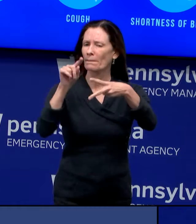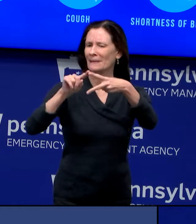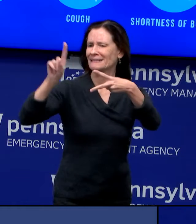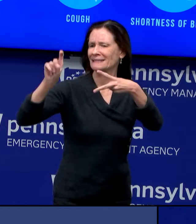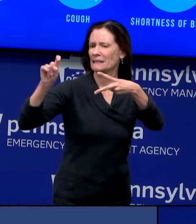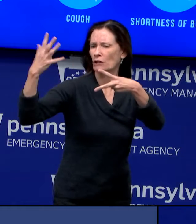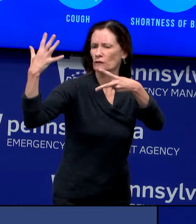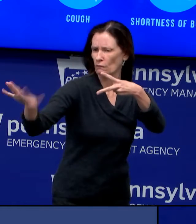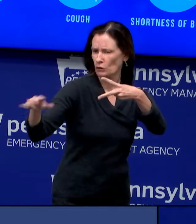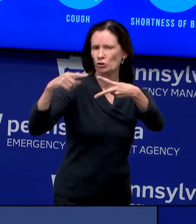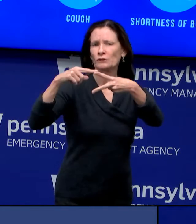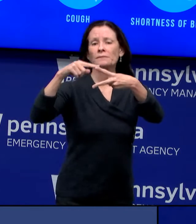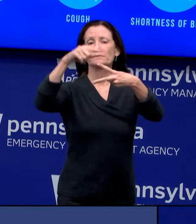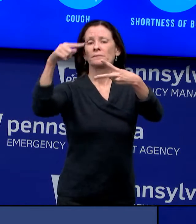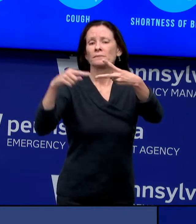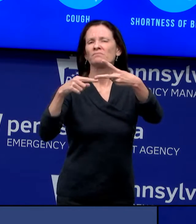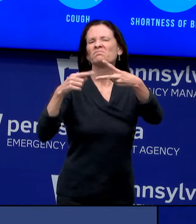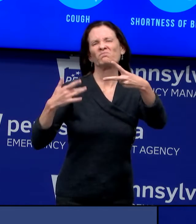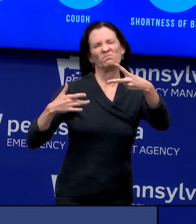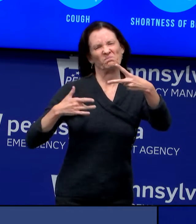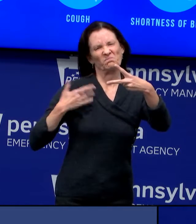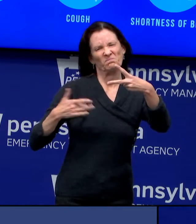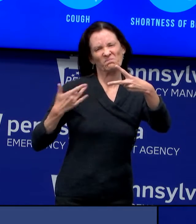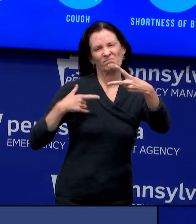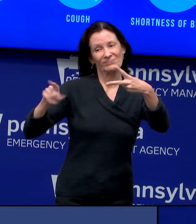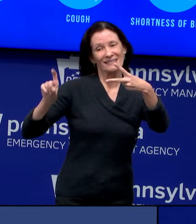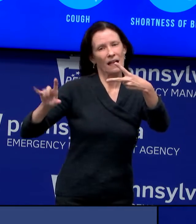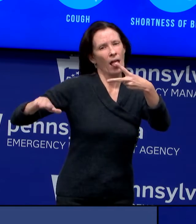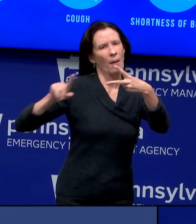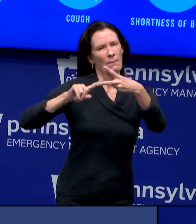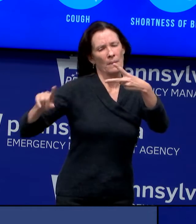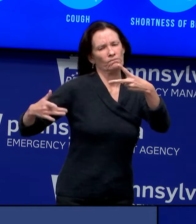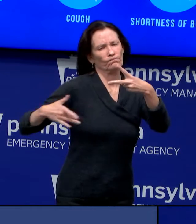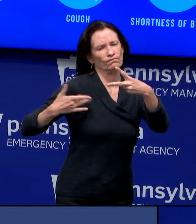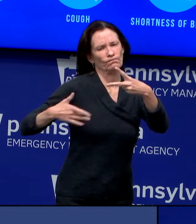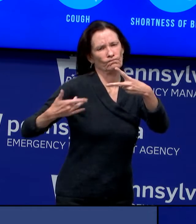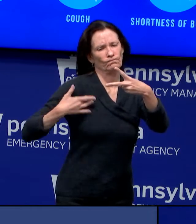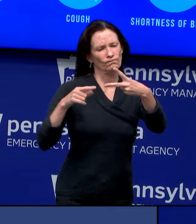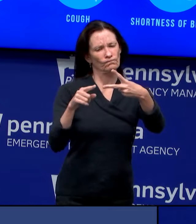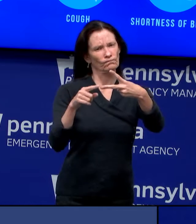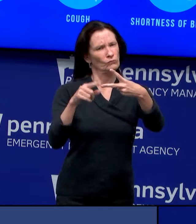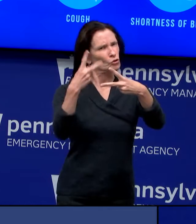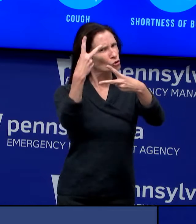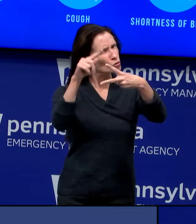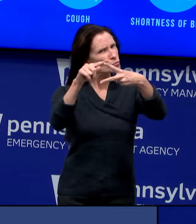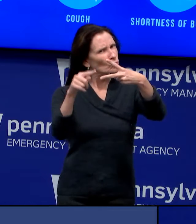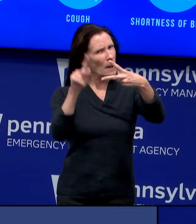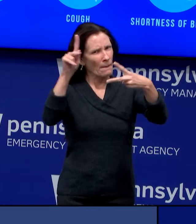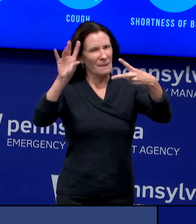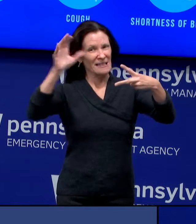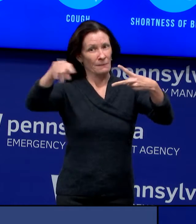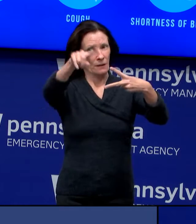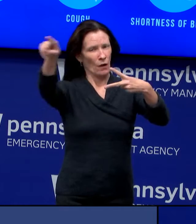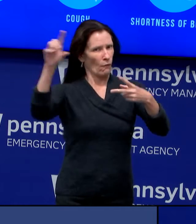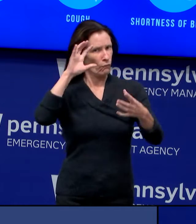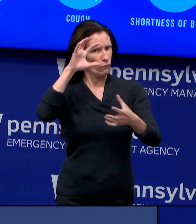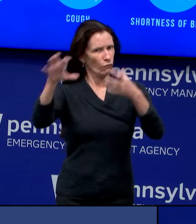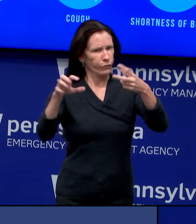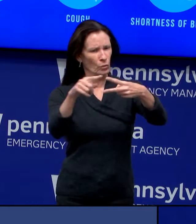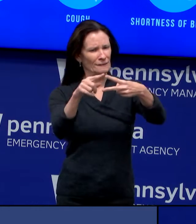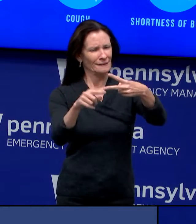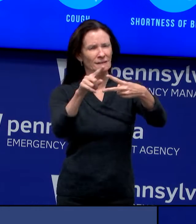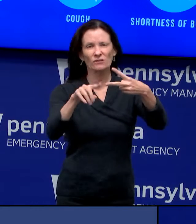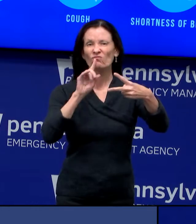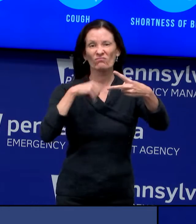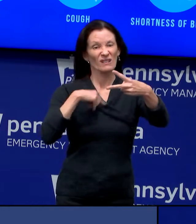by the CDC. But we realize this category can be confusing since it does change